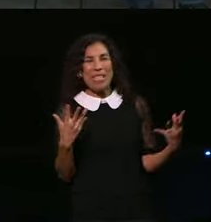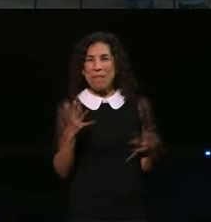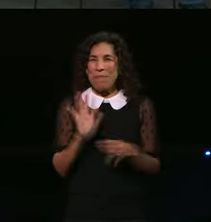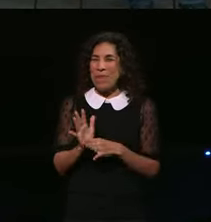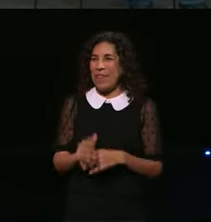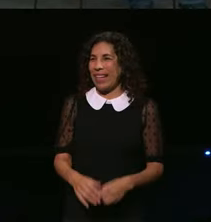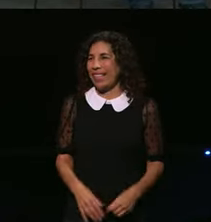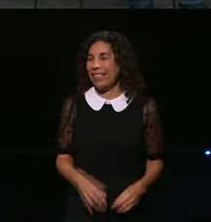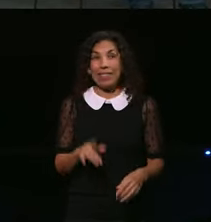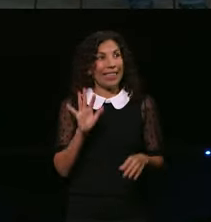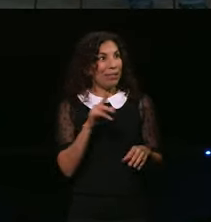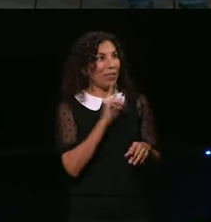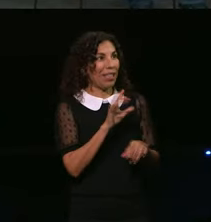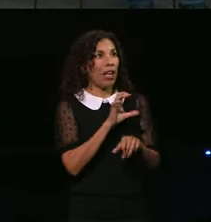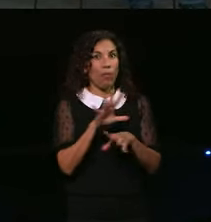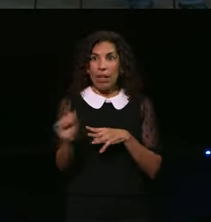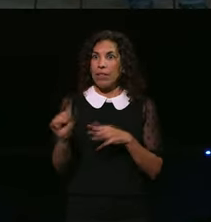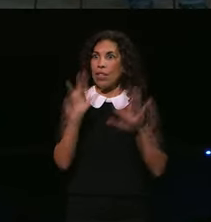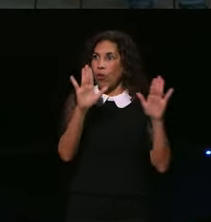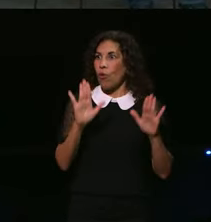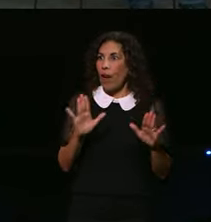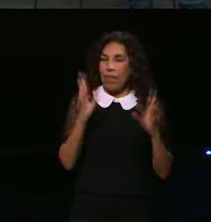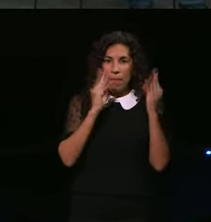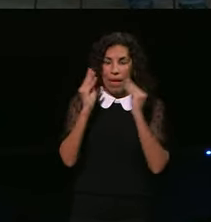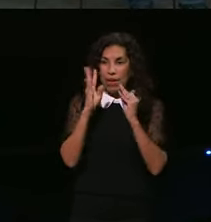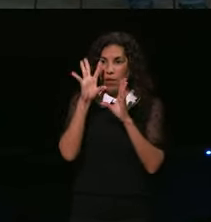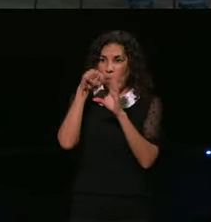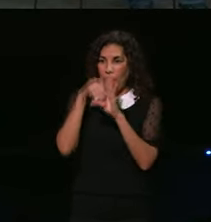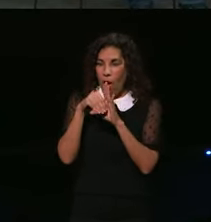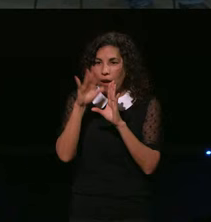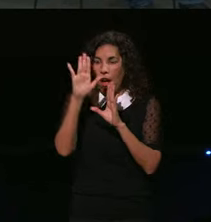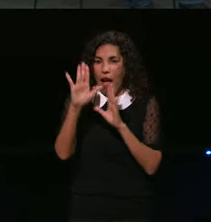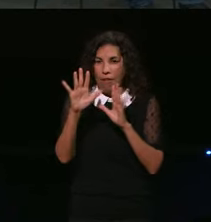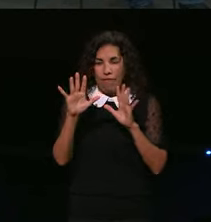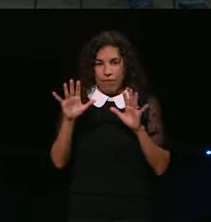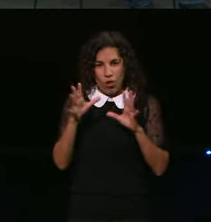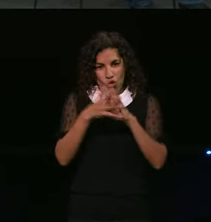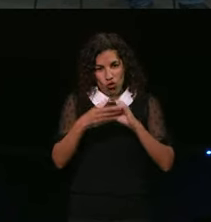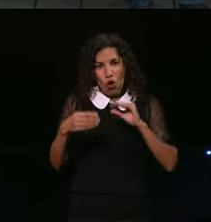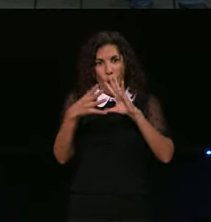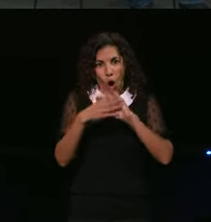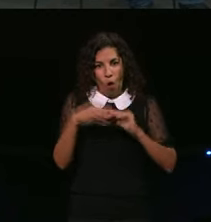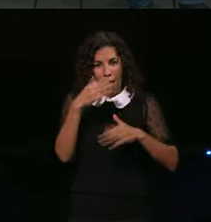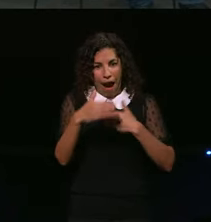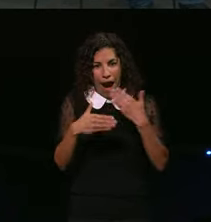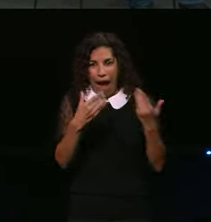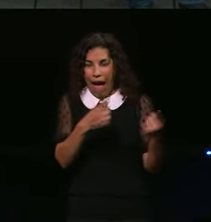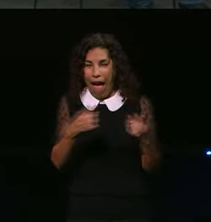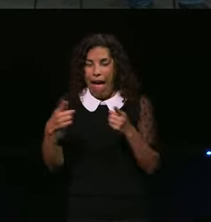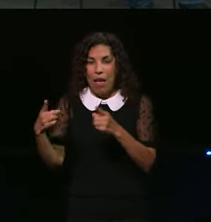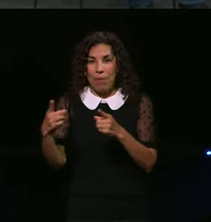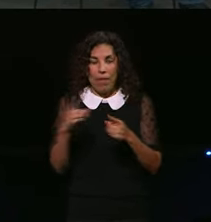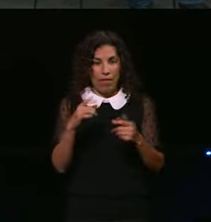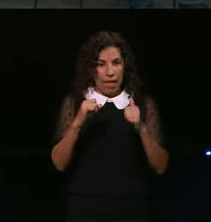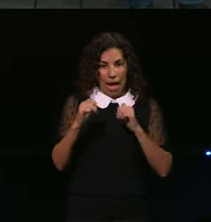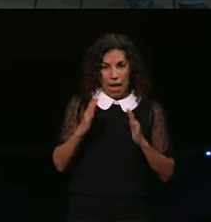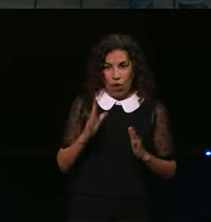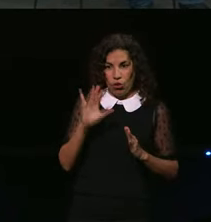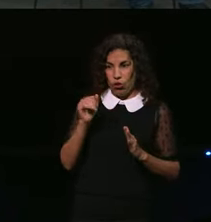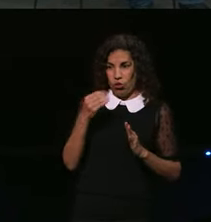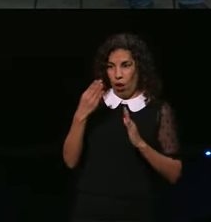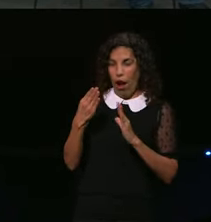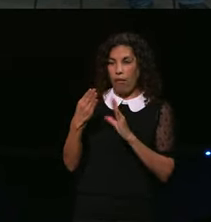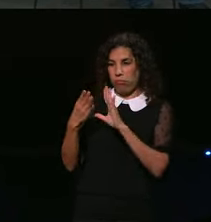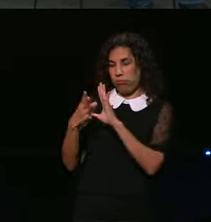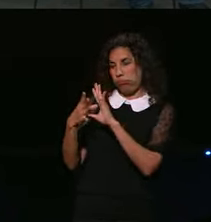awesome. It is awesome. It's really great when makeup gets to be part of the narrative. Like I always say, it's the actor's job to